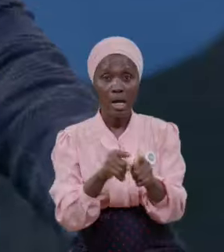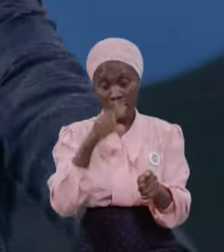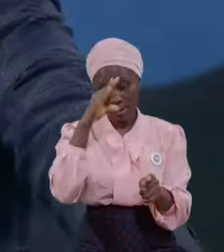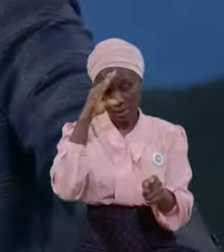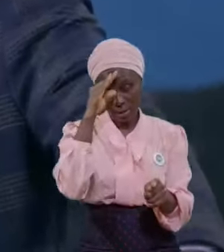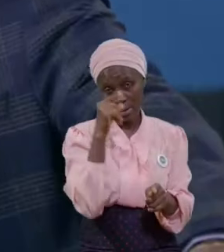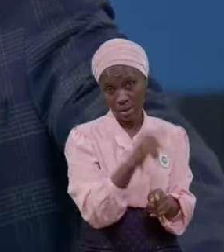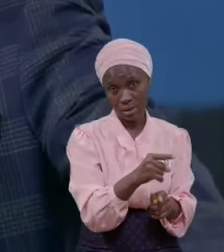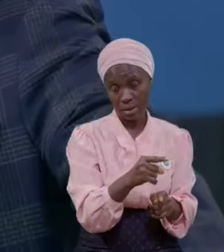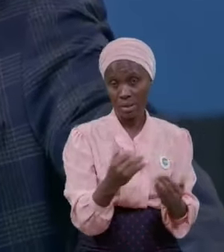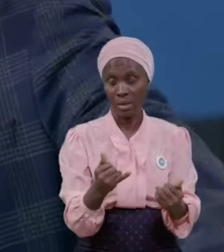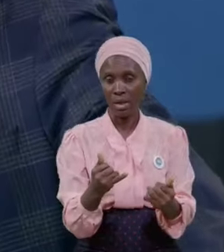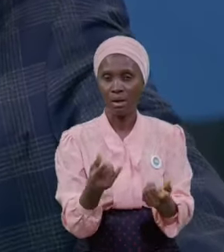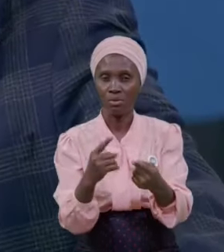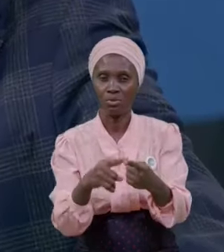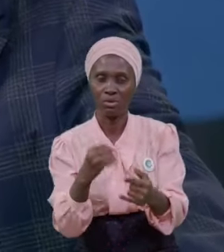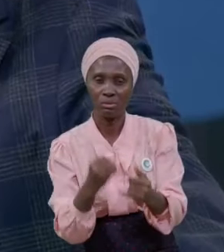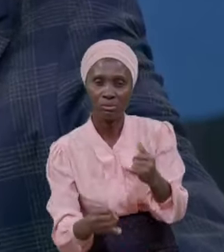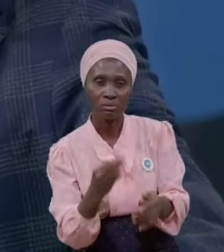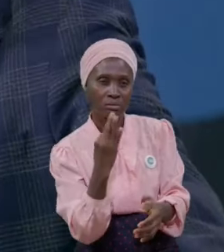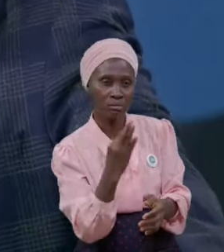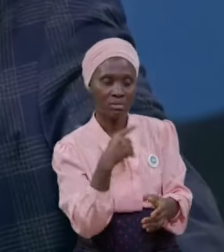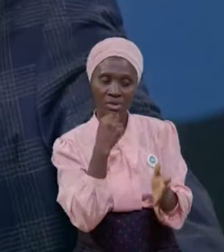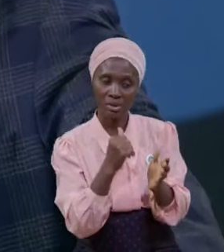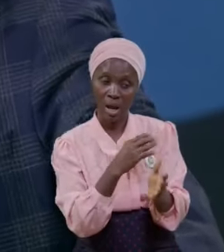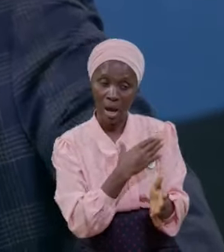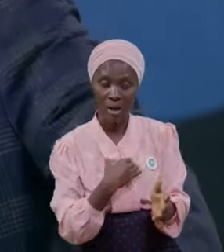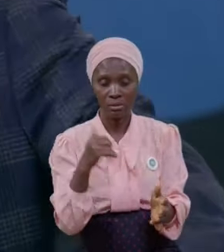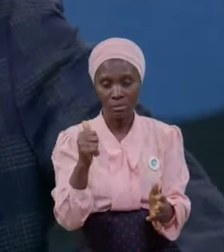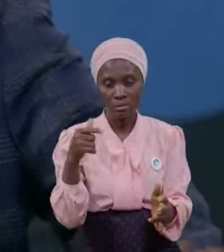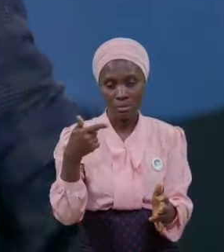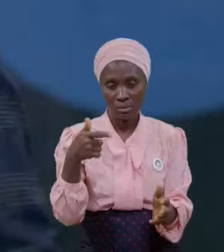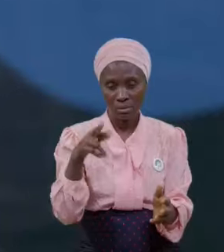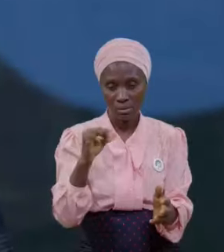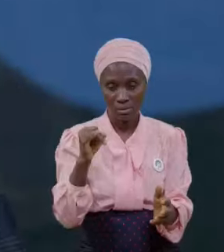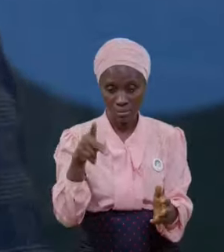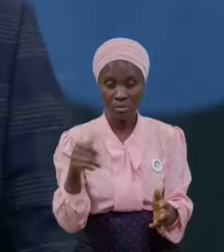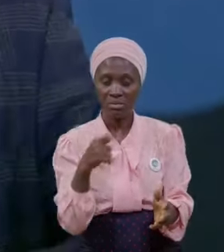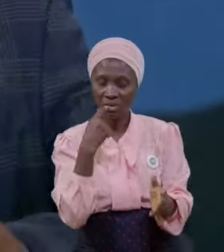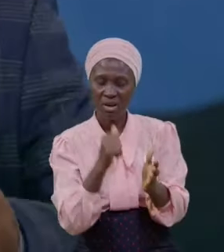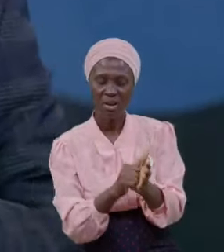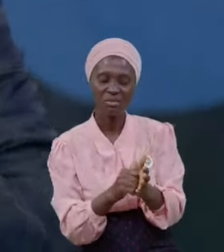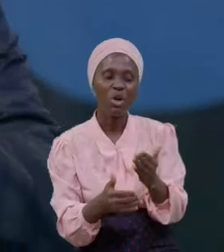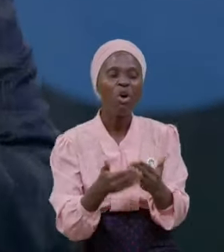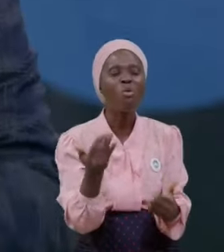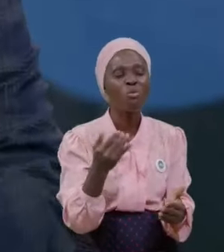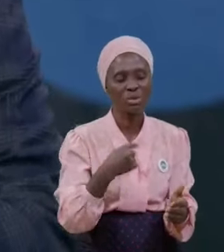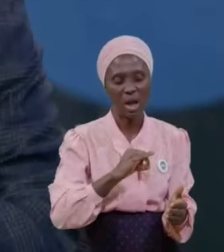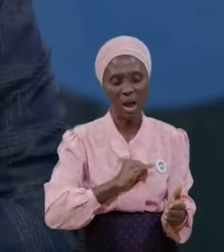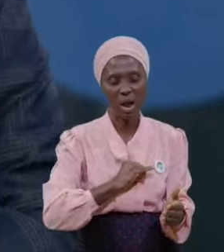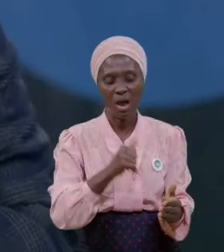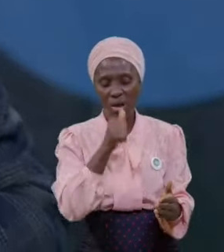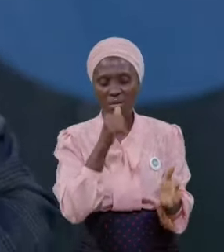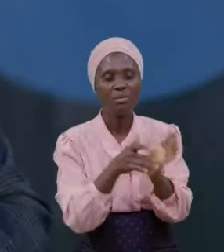almost, I'm a Christian. Almost, I'm a Christian. The almost